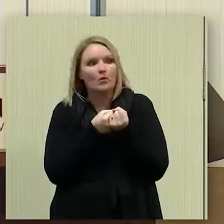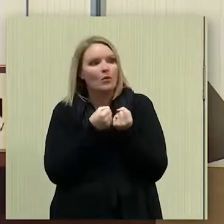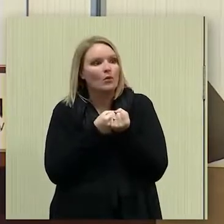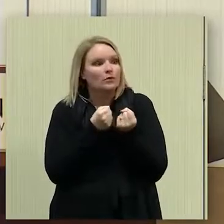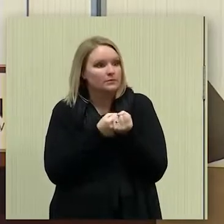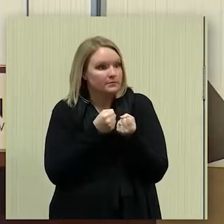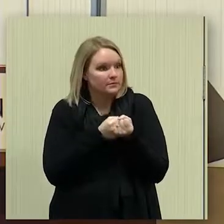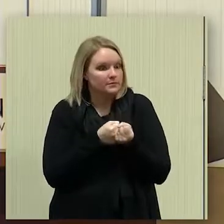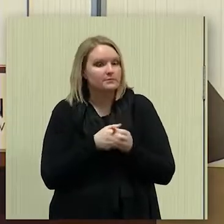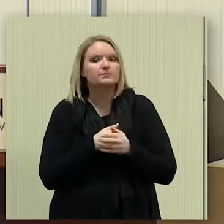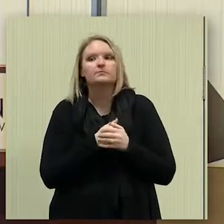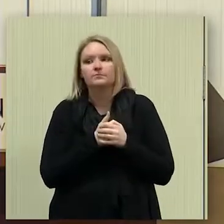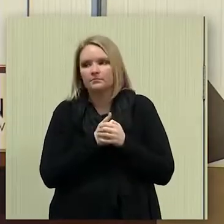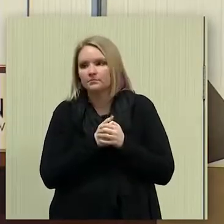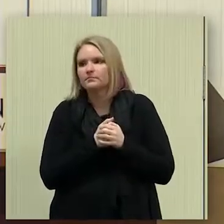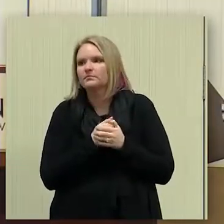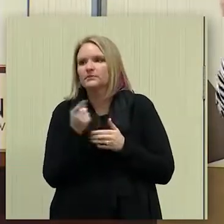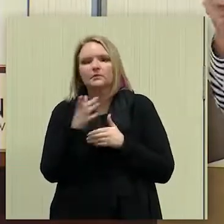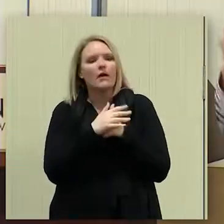Supportive, okay?